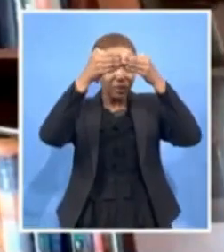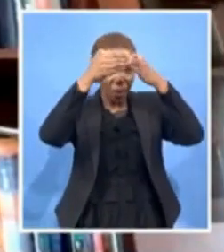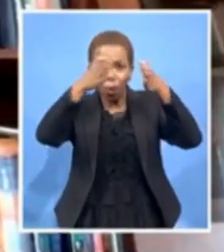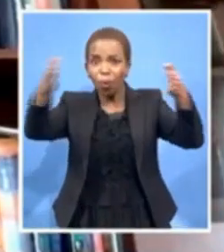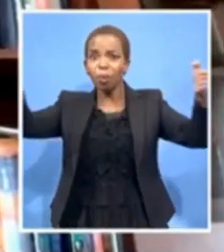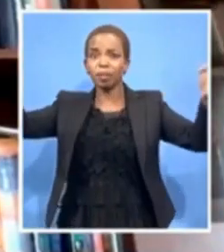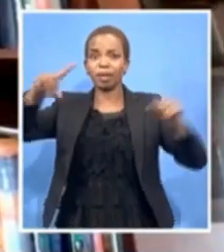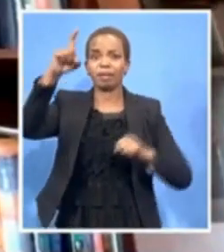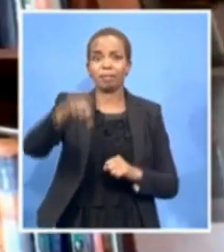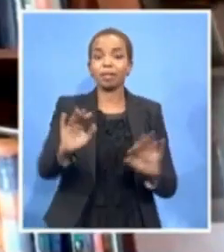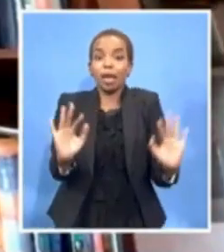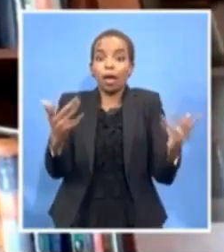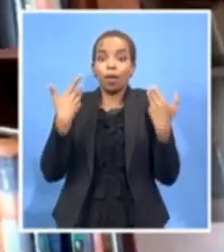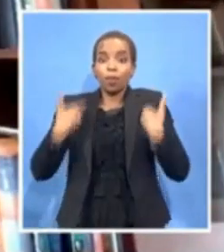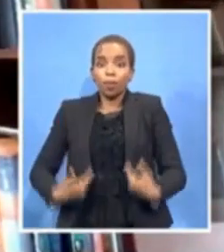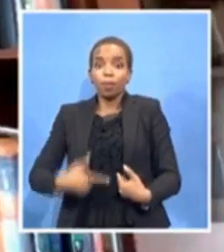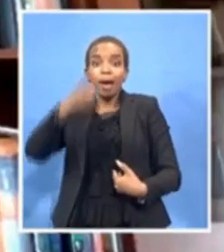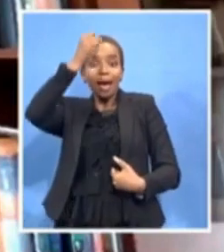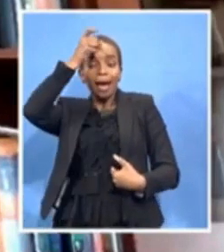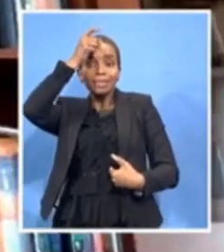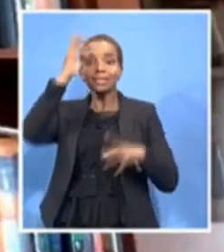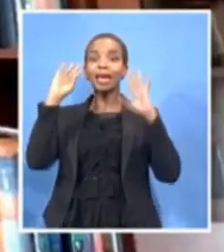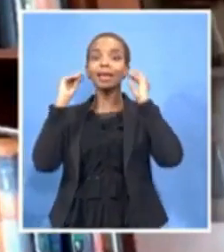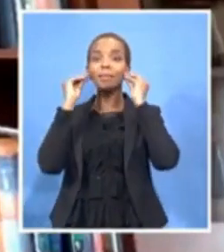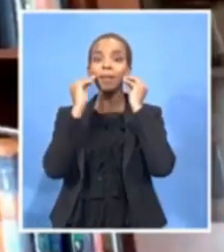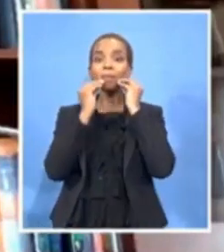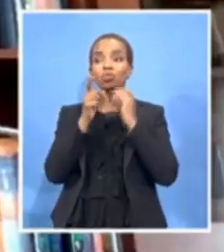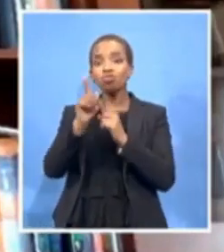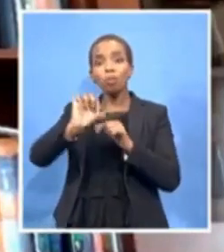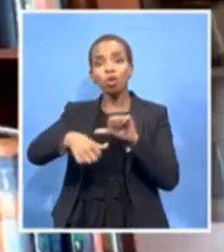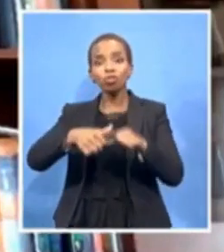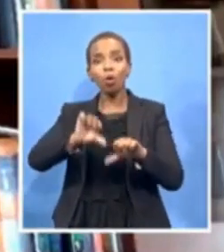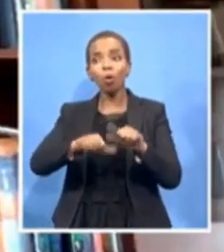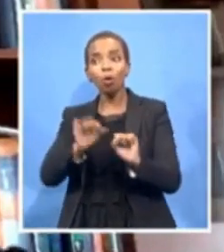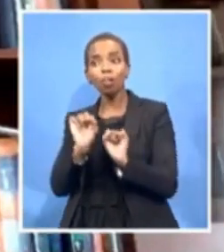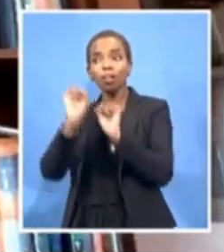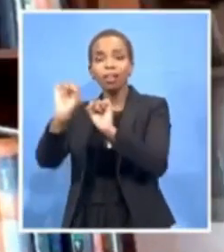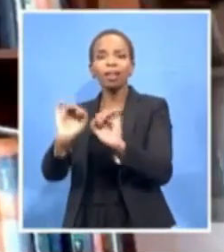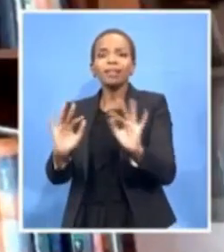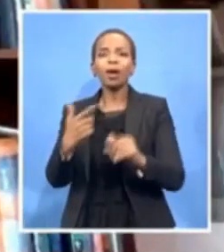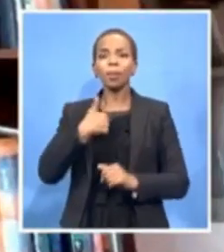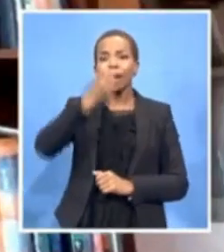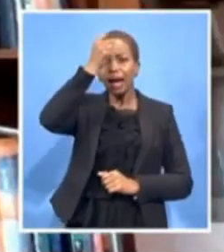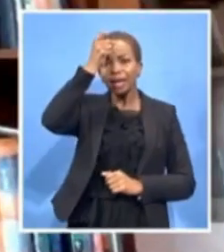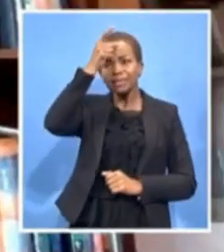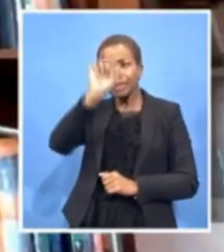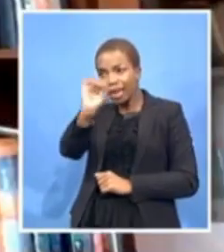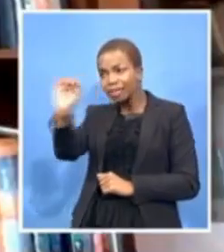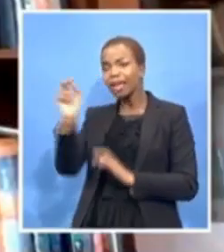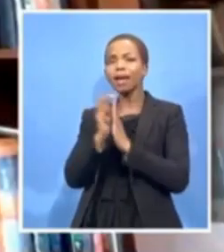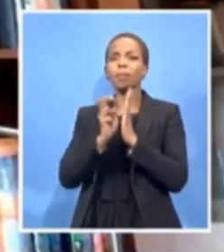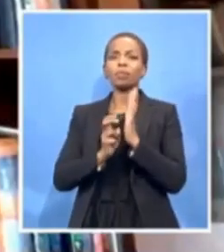Maputo Protocol. That is how I understand all these protocols. That is how I even understood that earlier,